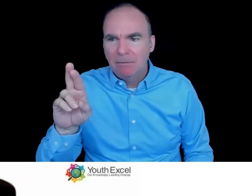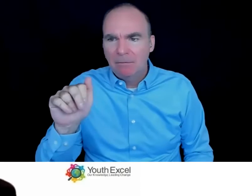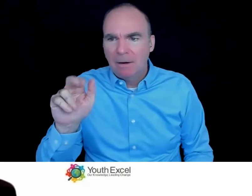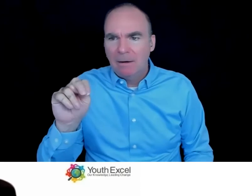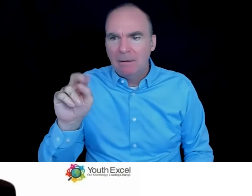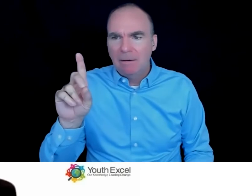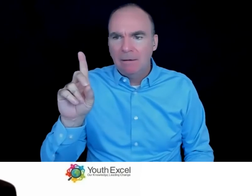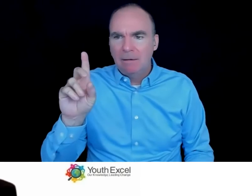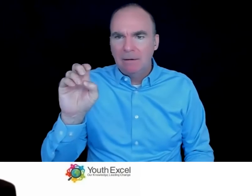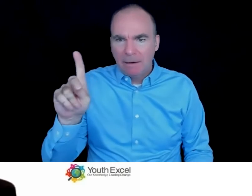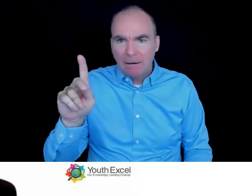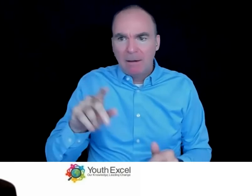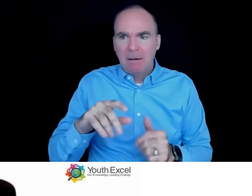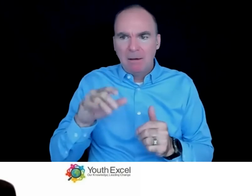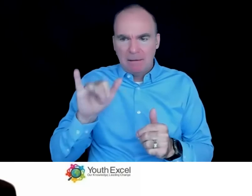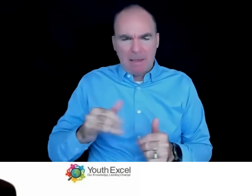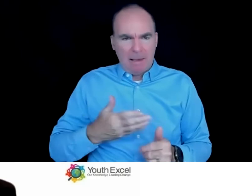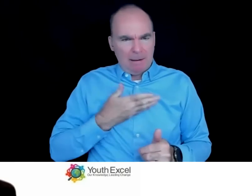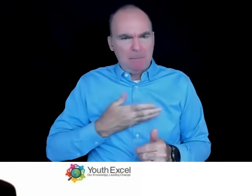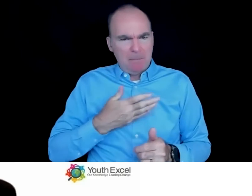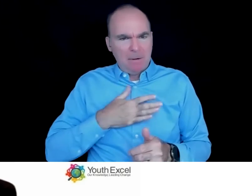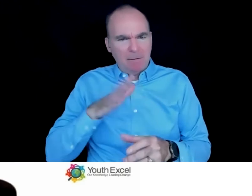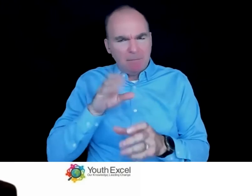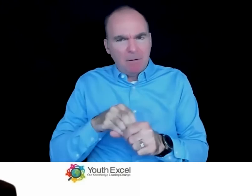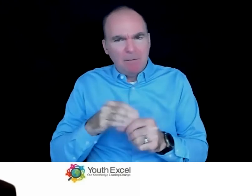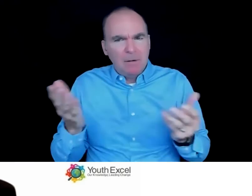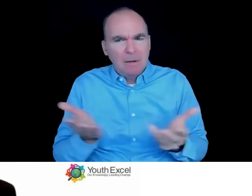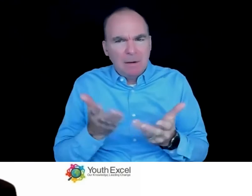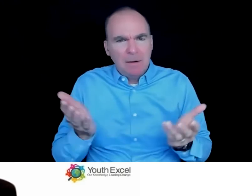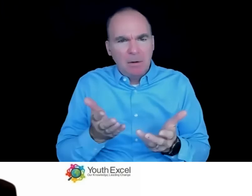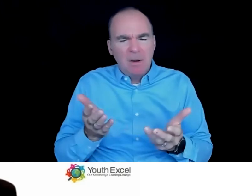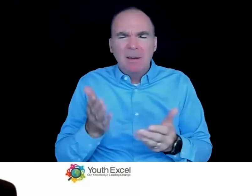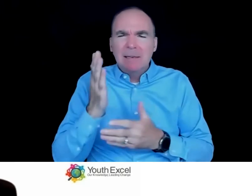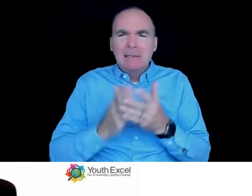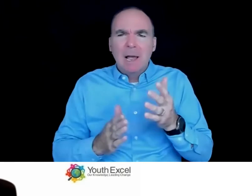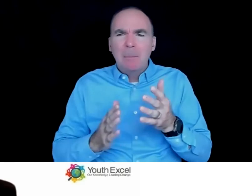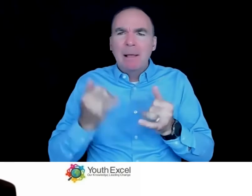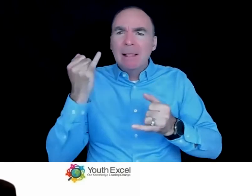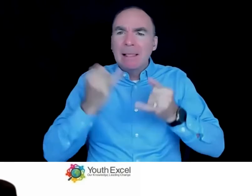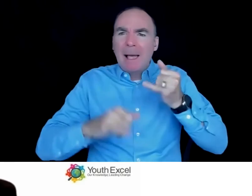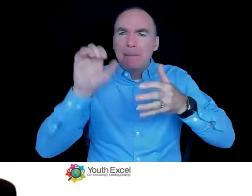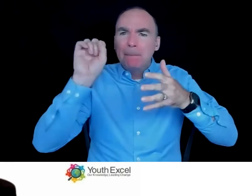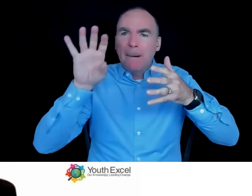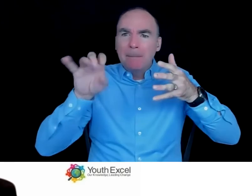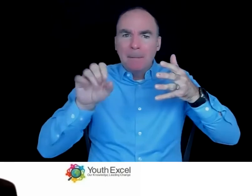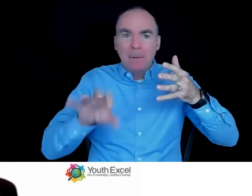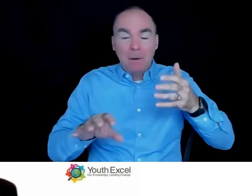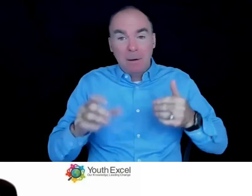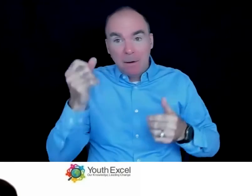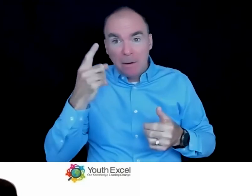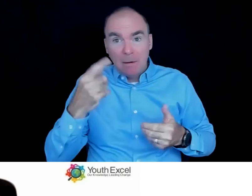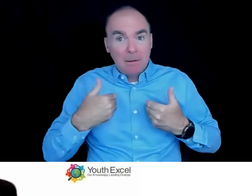with Sylvia Kanano this particular hour. To actually just give you, as in some closing remarks, I am a person who loves